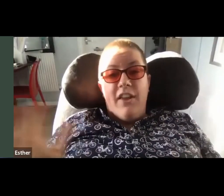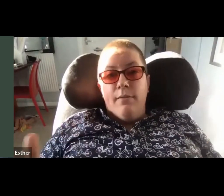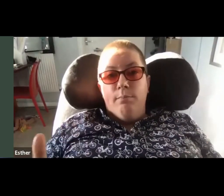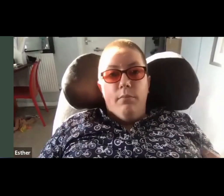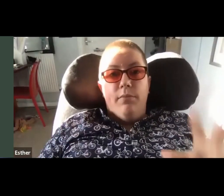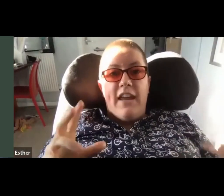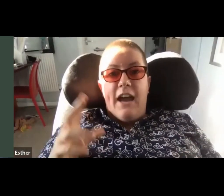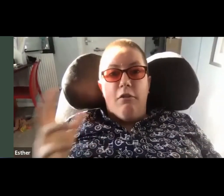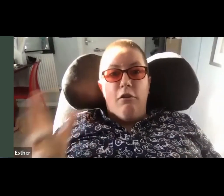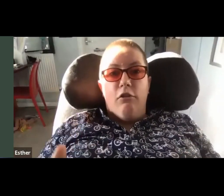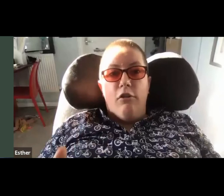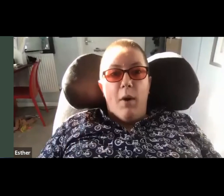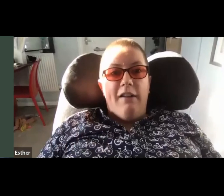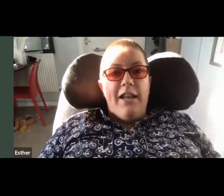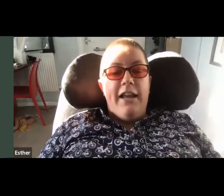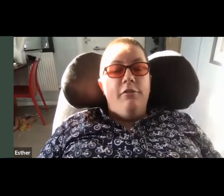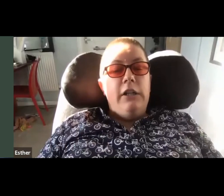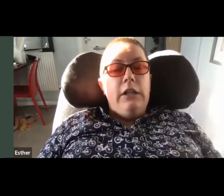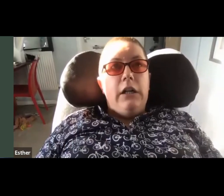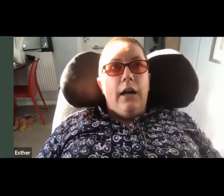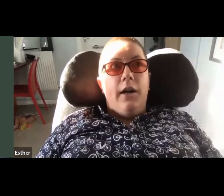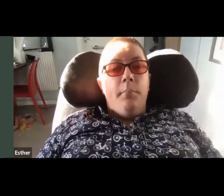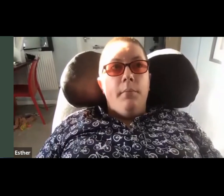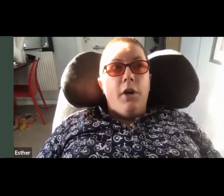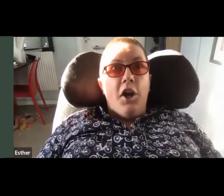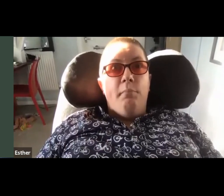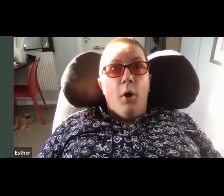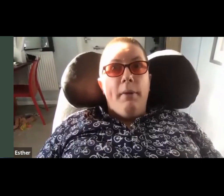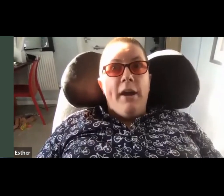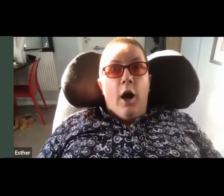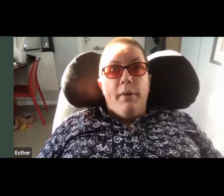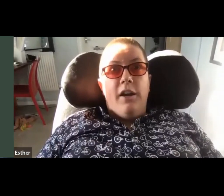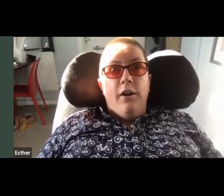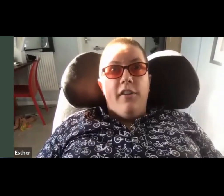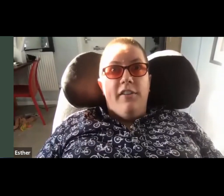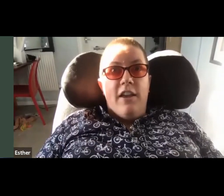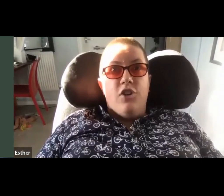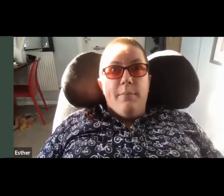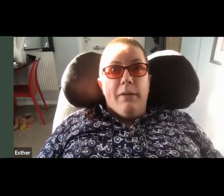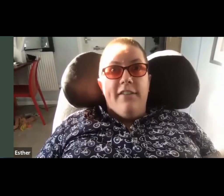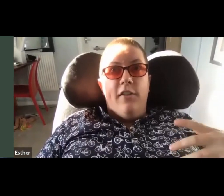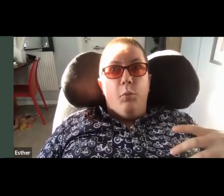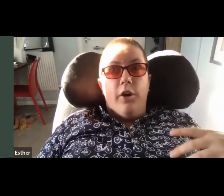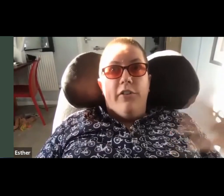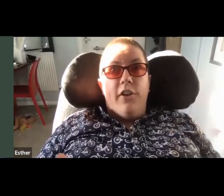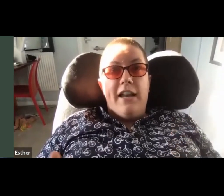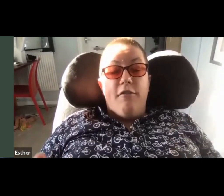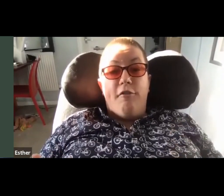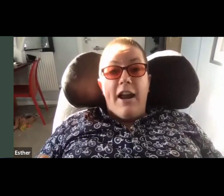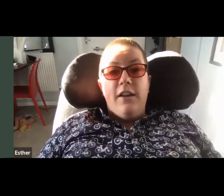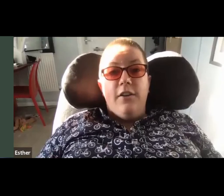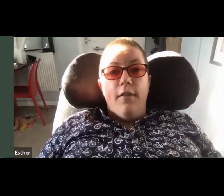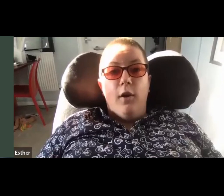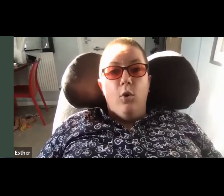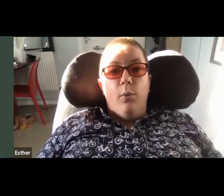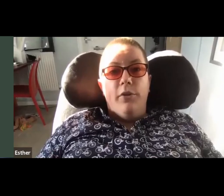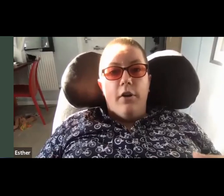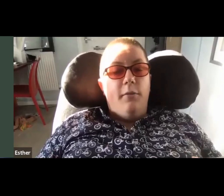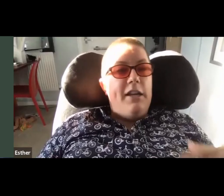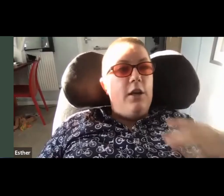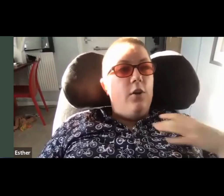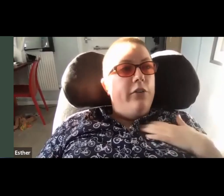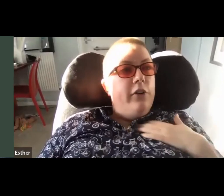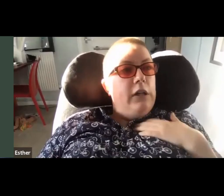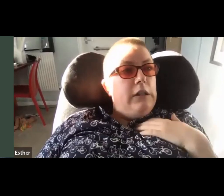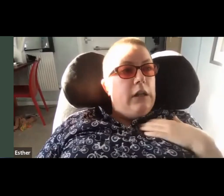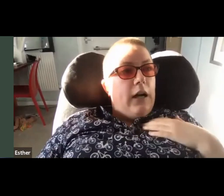ramps in the area of where I live, kind of popping up, because essentially places were suddenly afraid that the law was going to